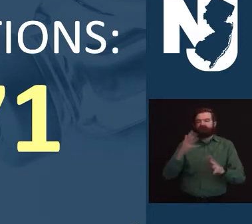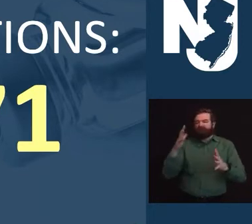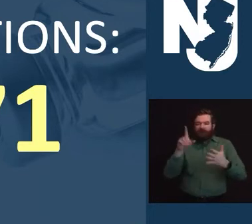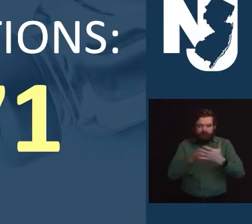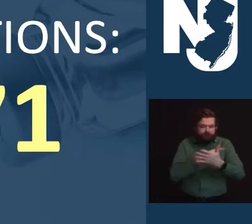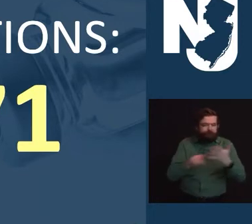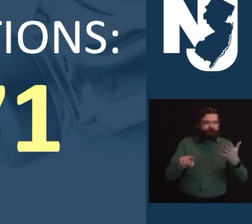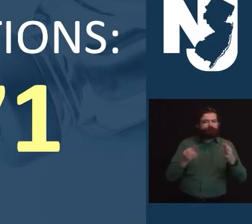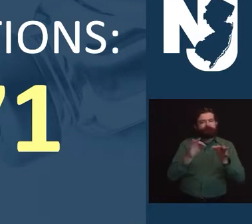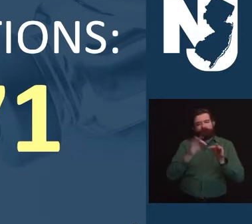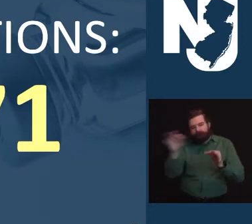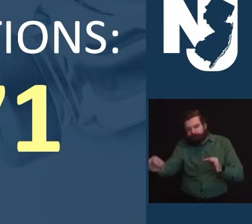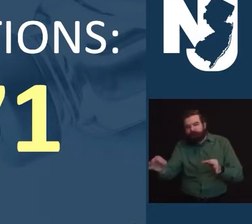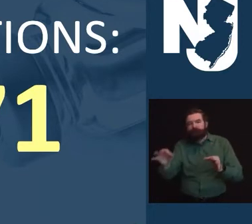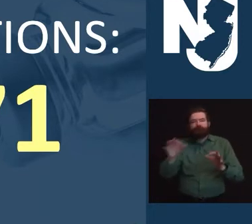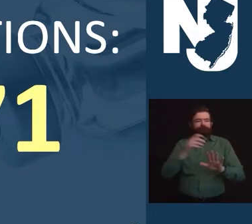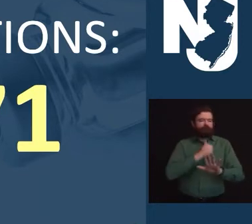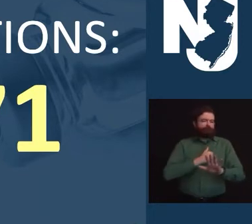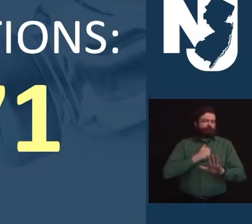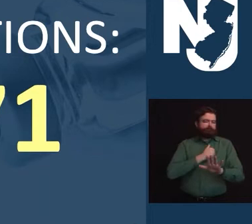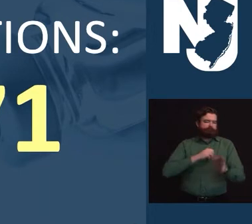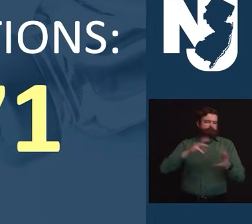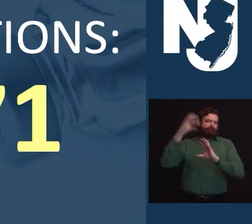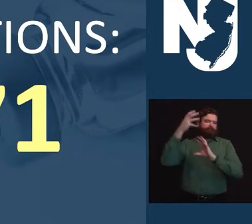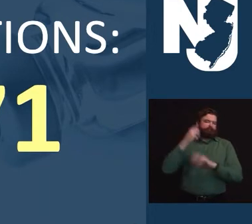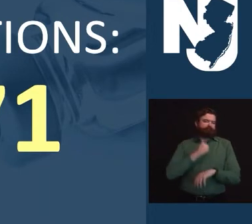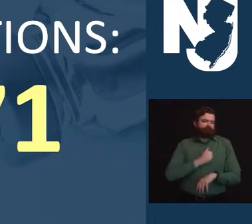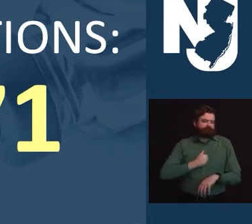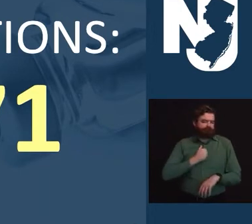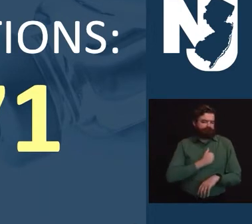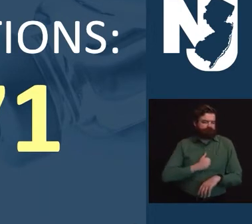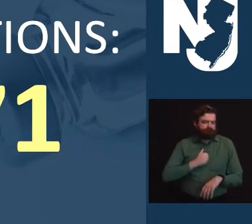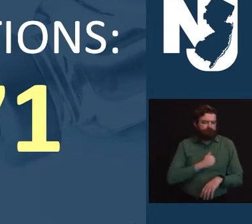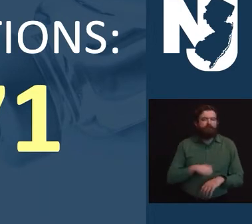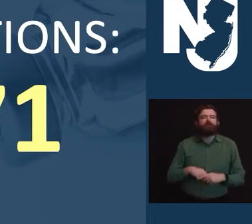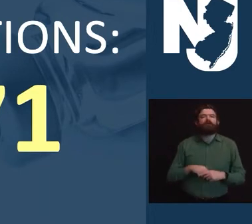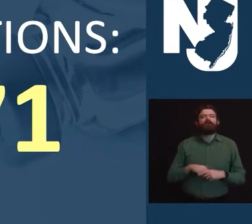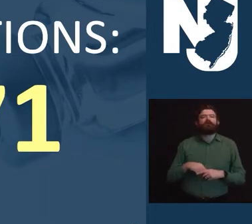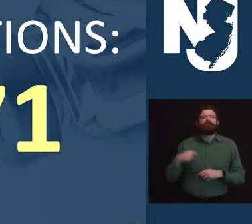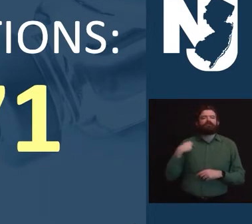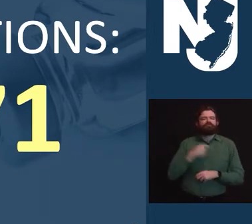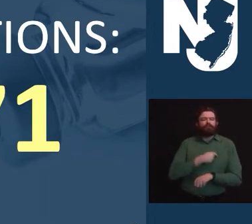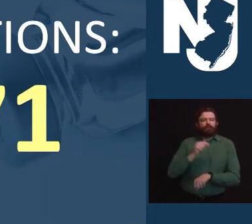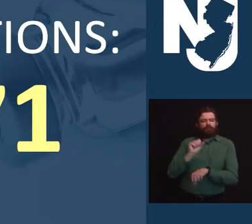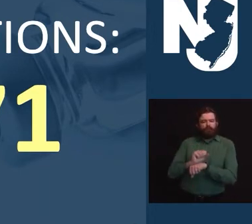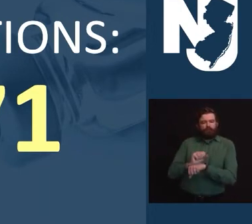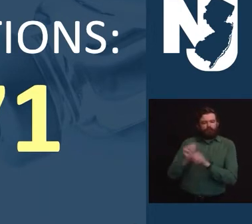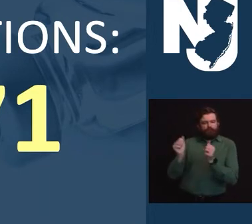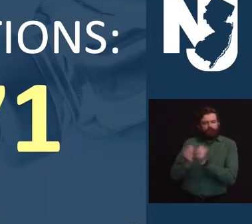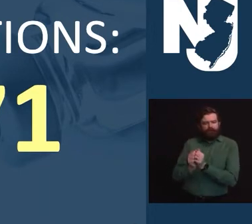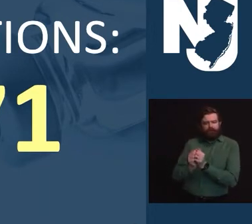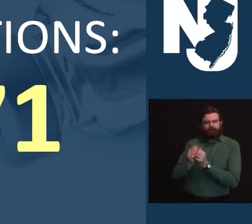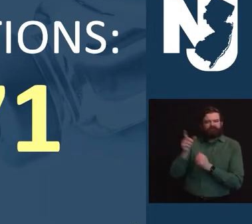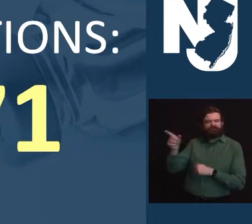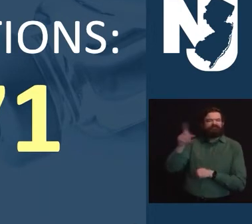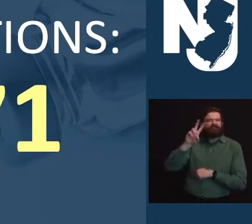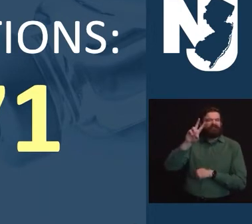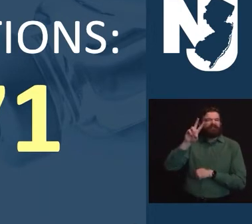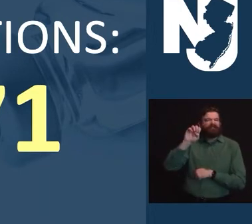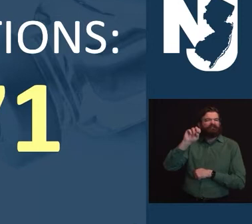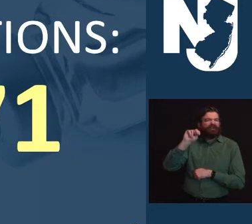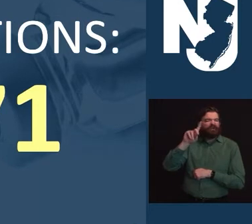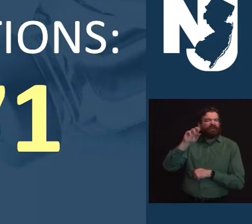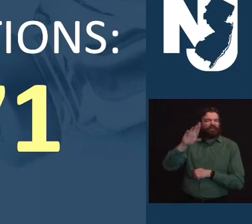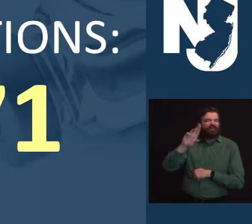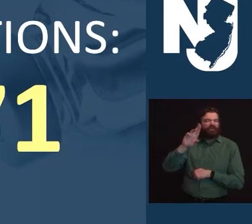this technical issue caused, and we are working with our vendor. And as you can imagine, those exchanges are spirited to address the